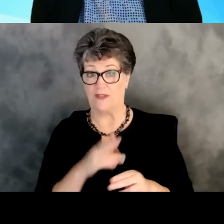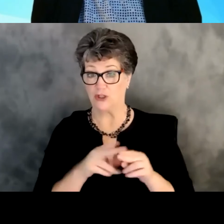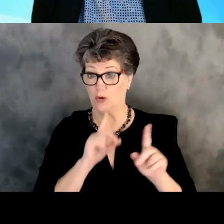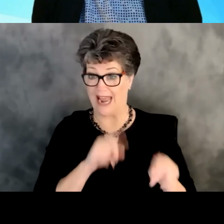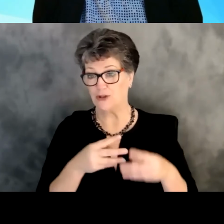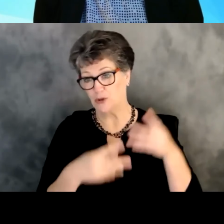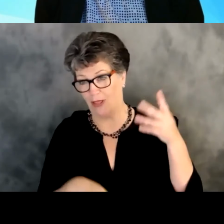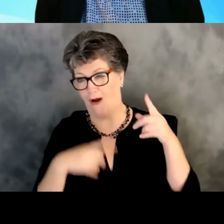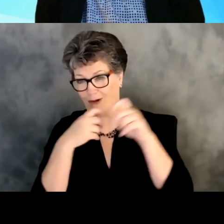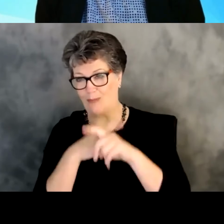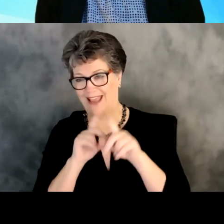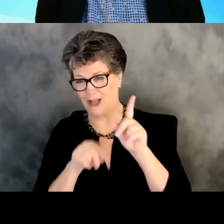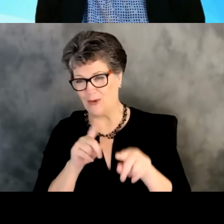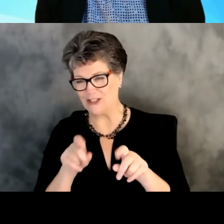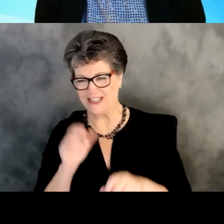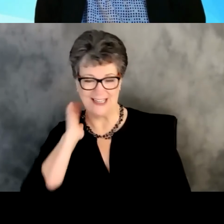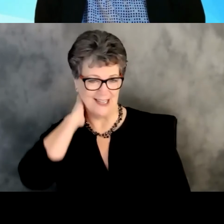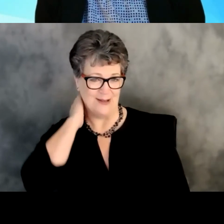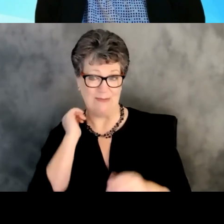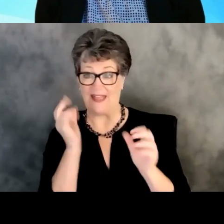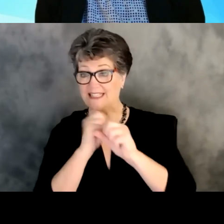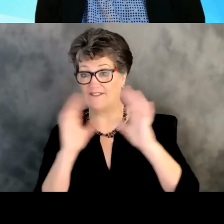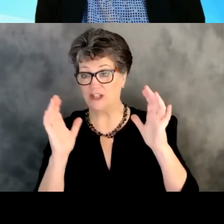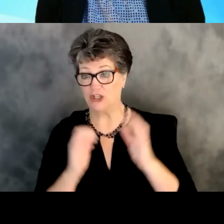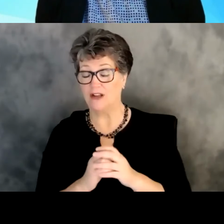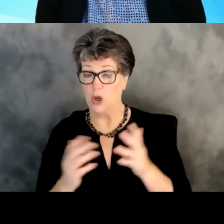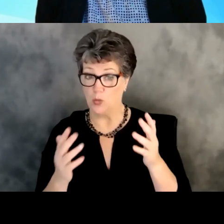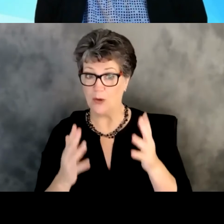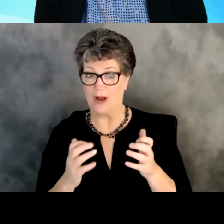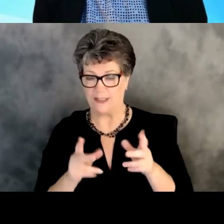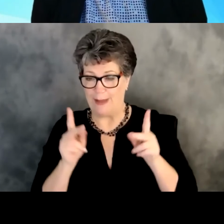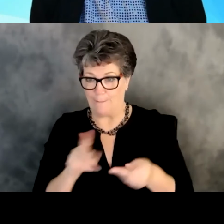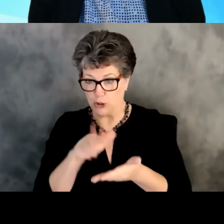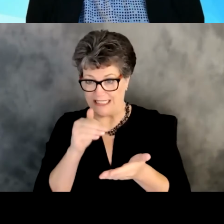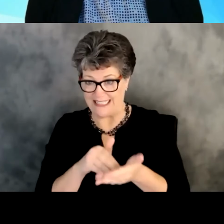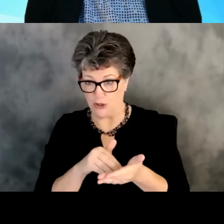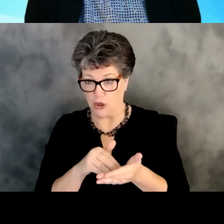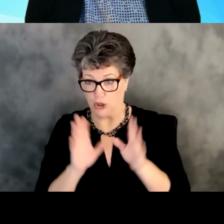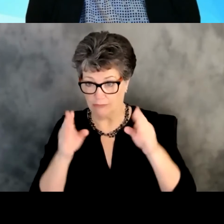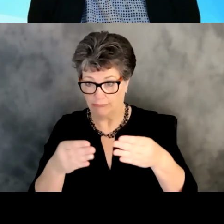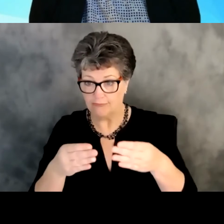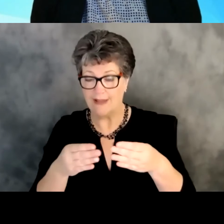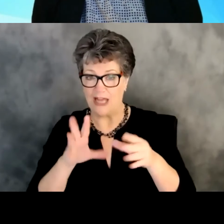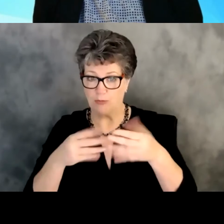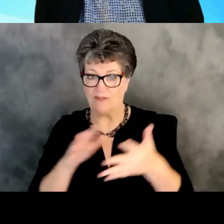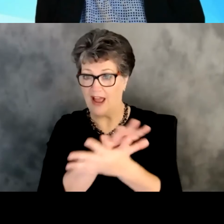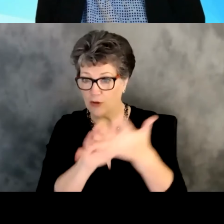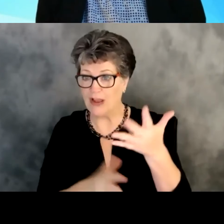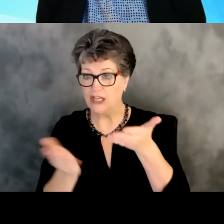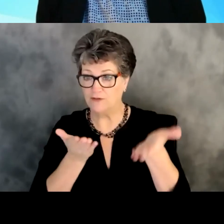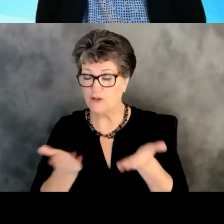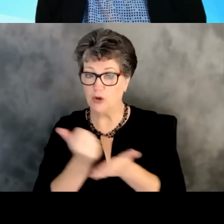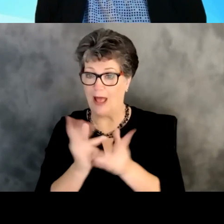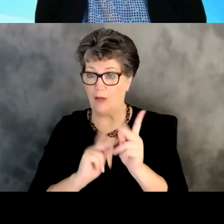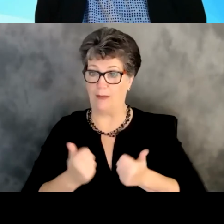long, complicated question, but that's the vision. We want to be person-centered and provide that range of services that help